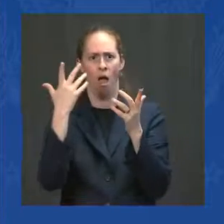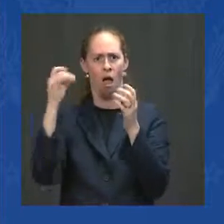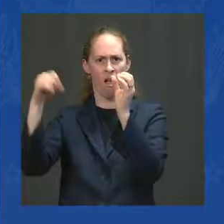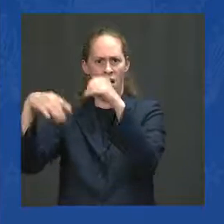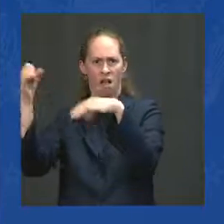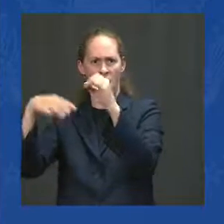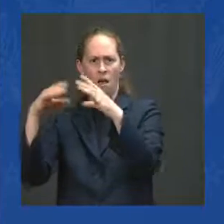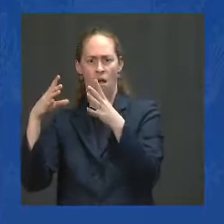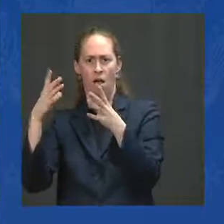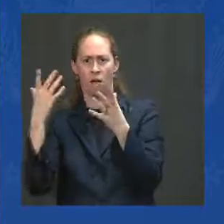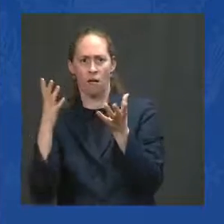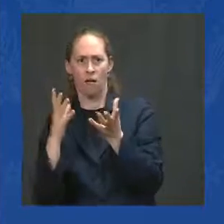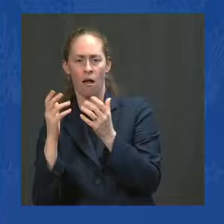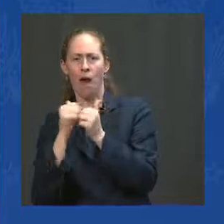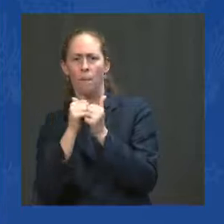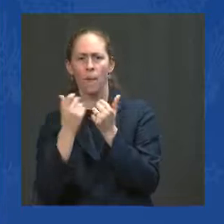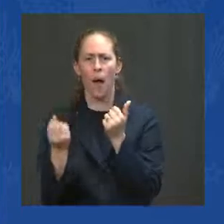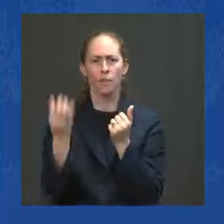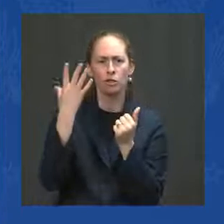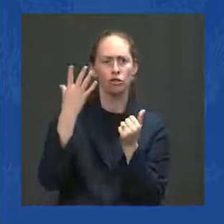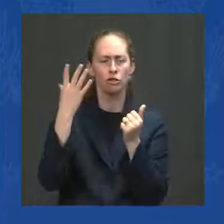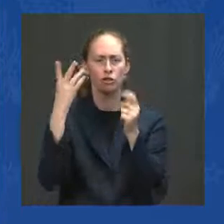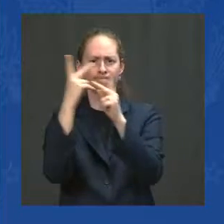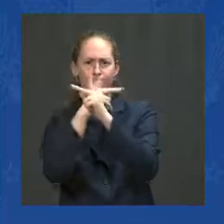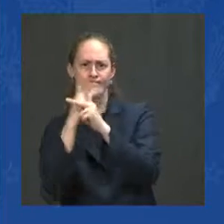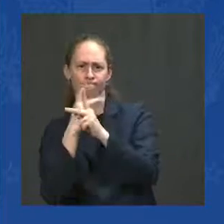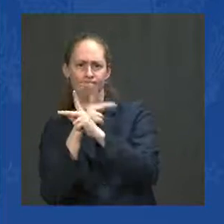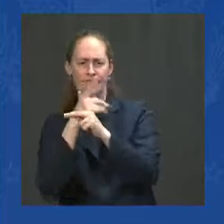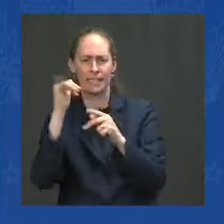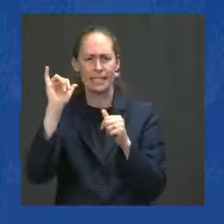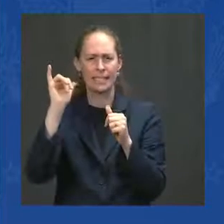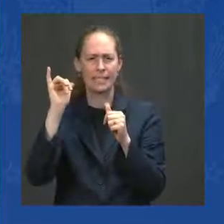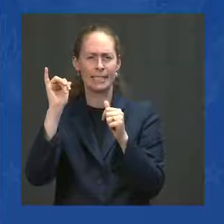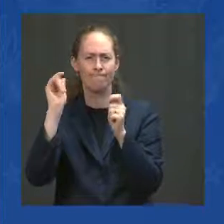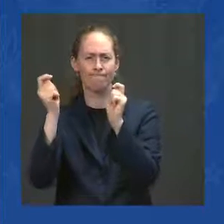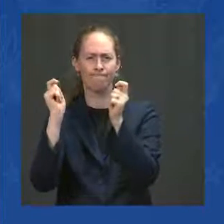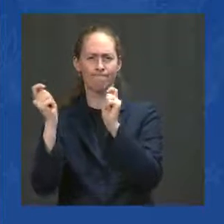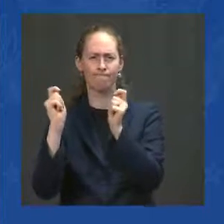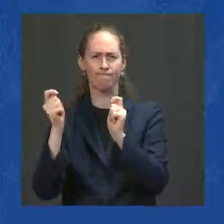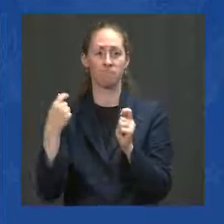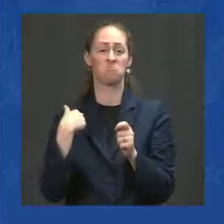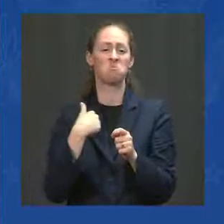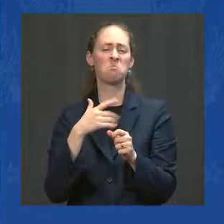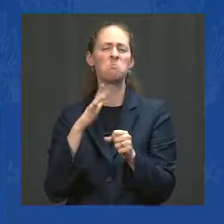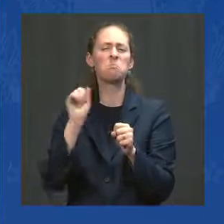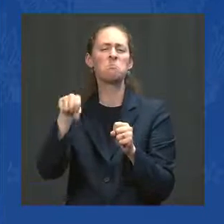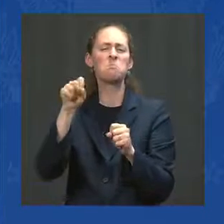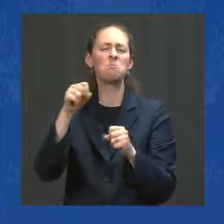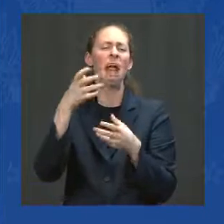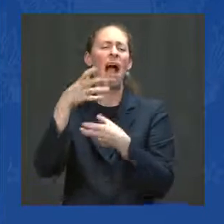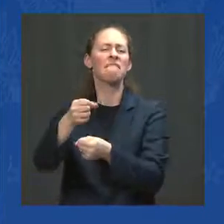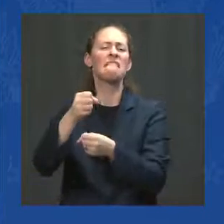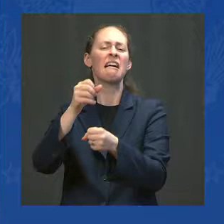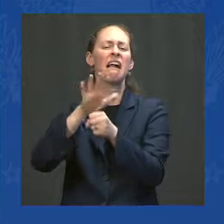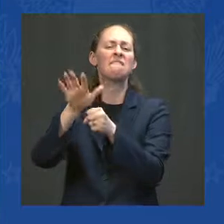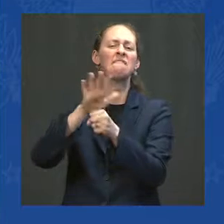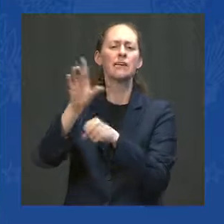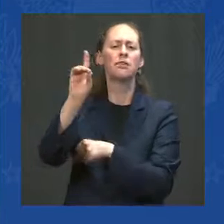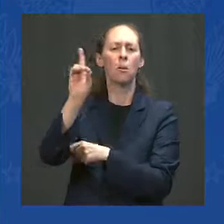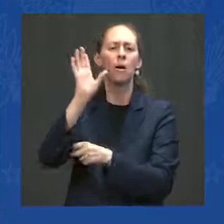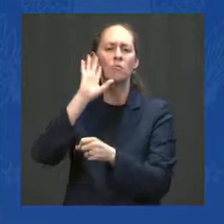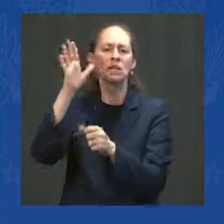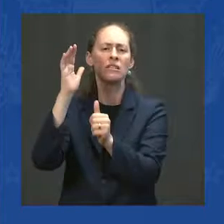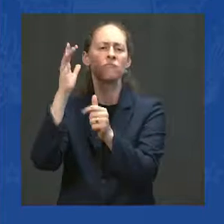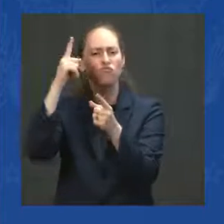spent. I think we will get enough Democrats to vote for it, and I think that the House